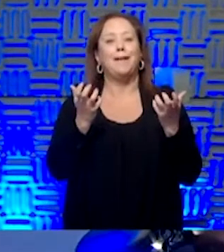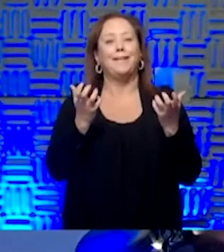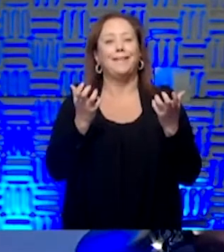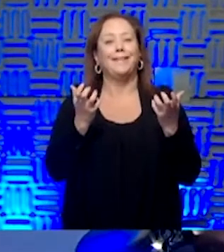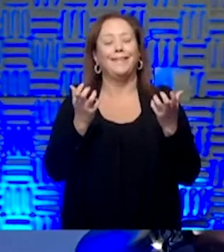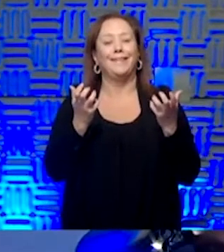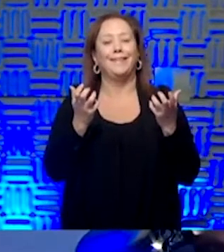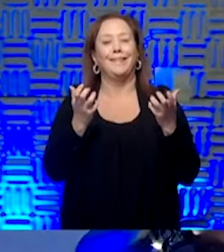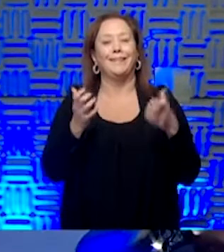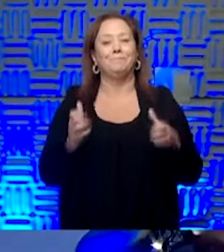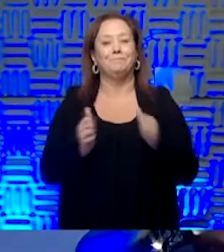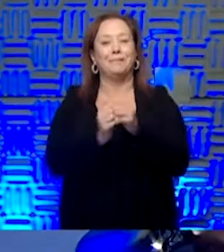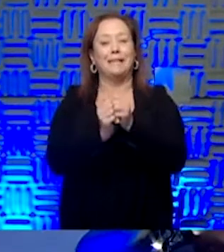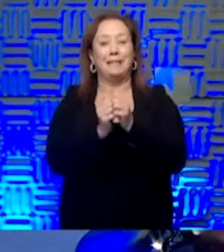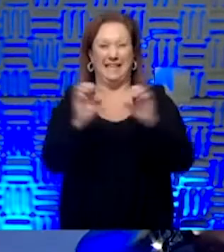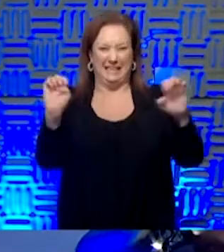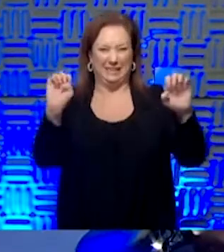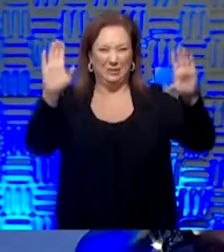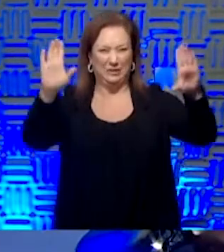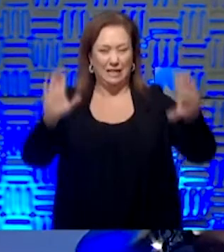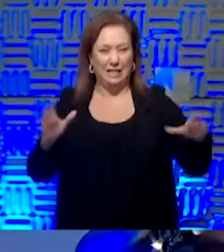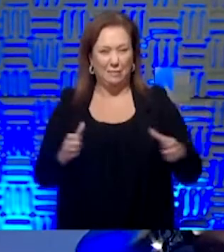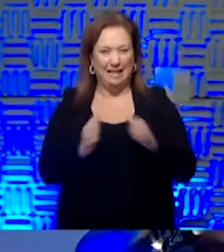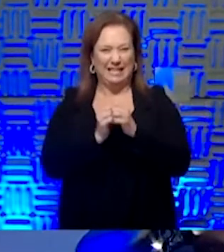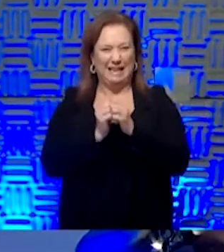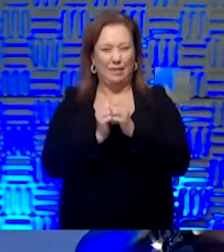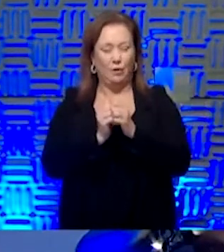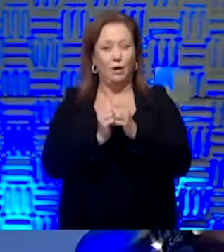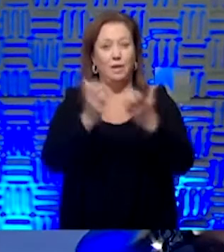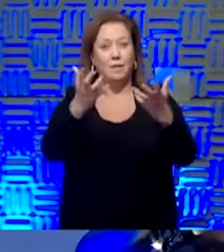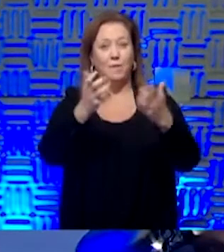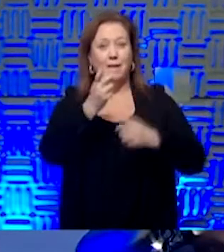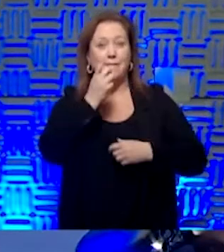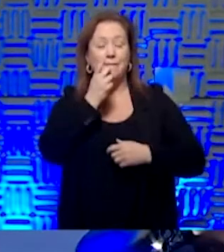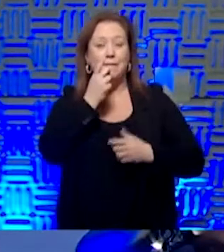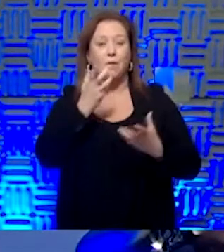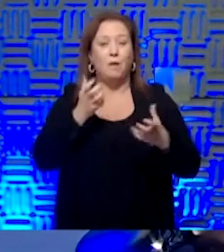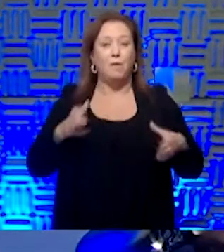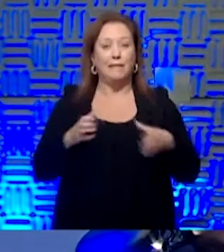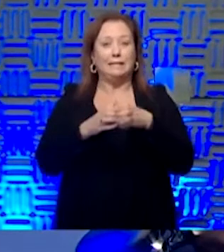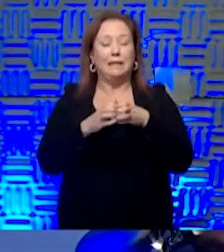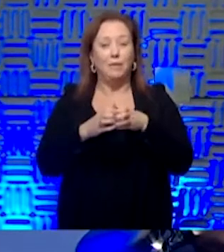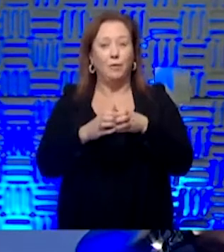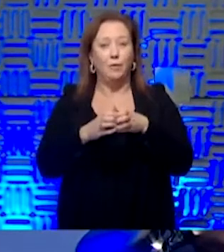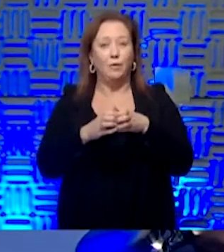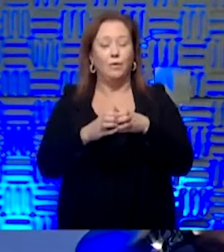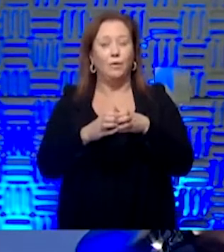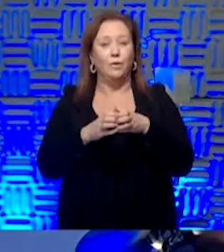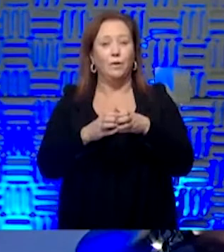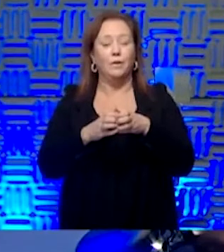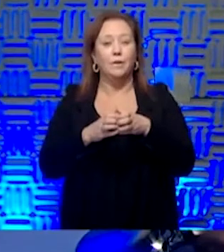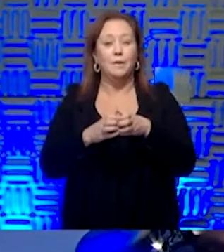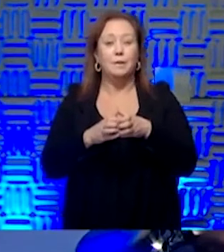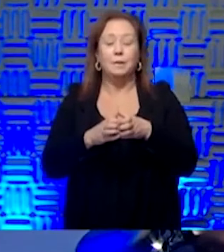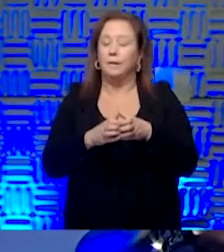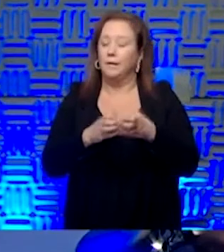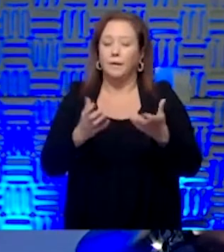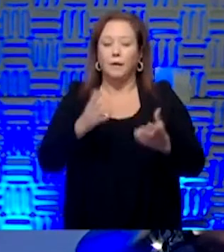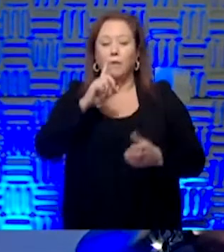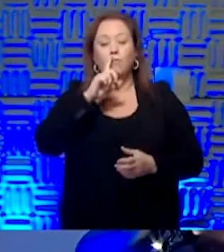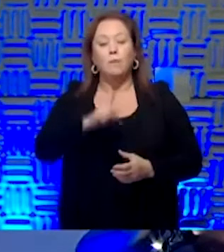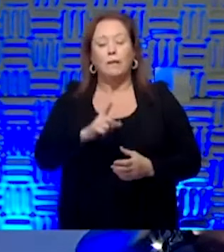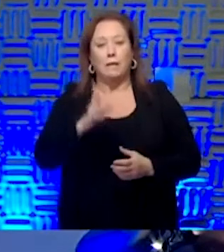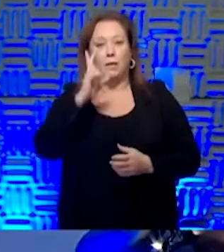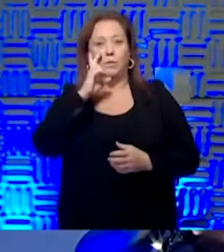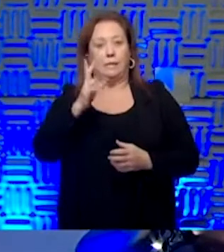days? Especially on Easter Sunday, they want to get together. Congregate. They want to have a dinner. They want to congregate. And you know, gosh, you